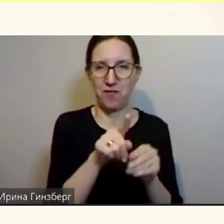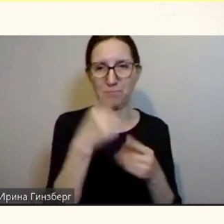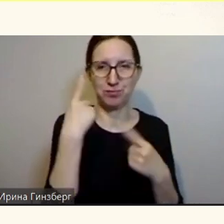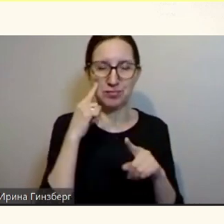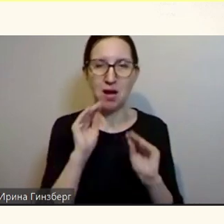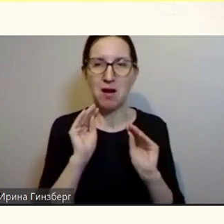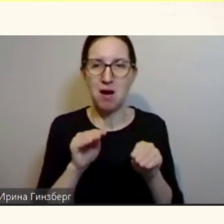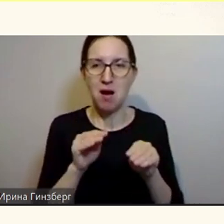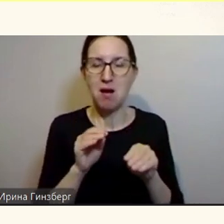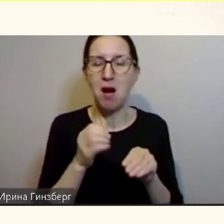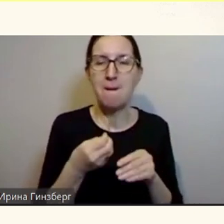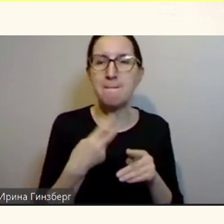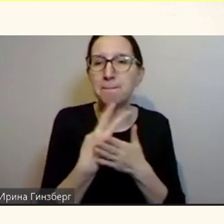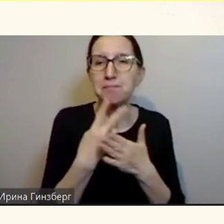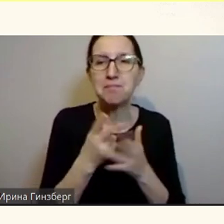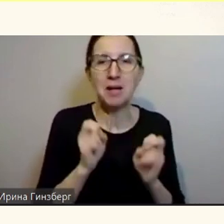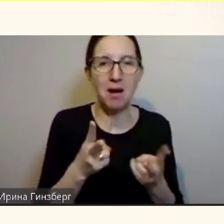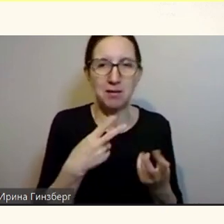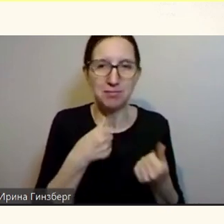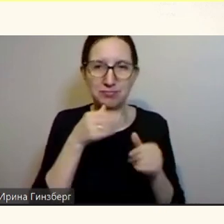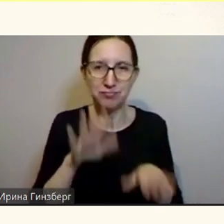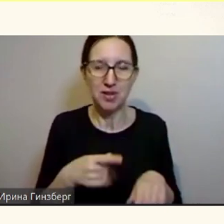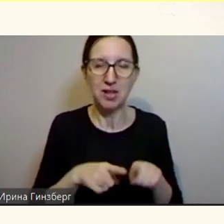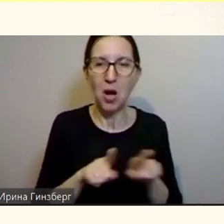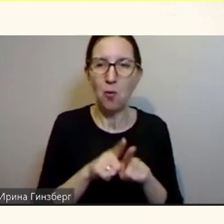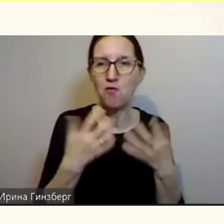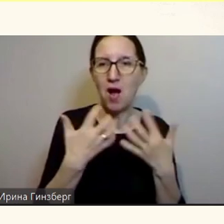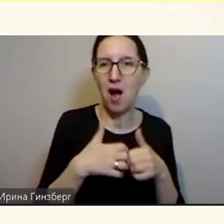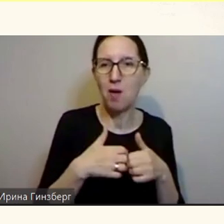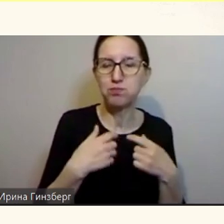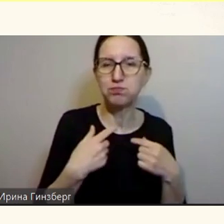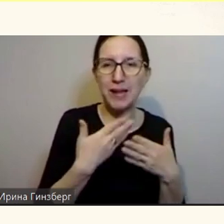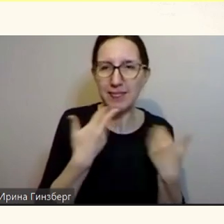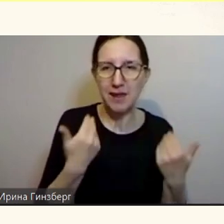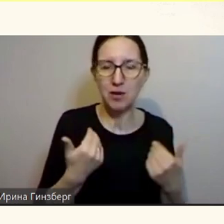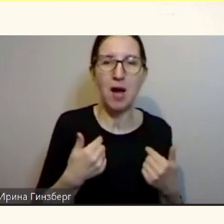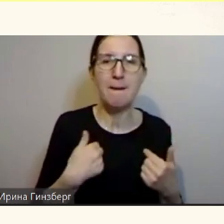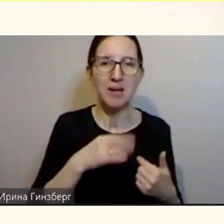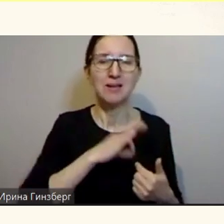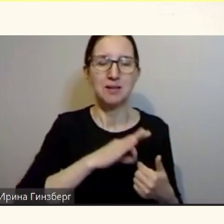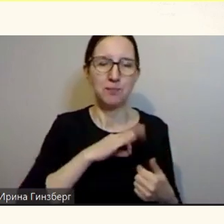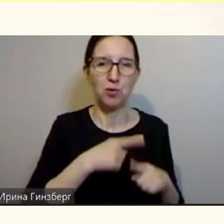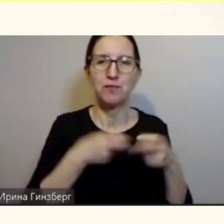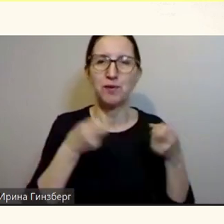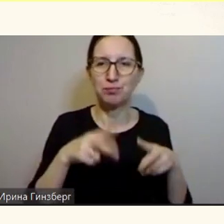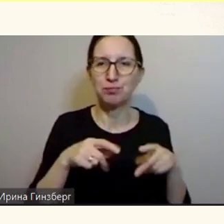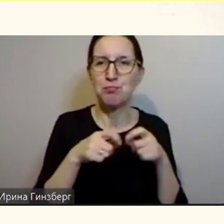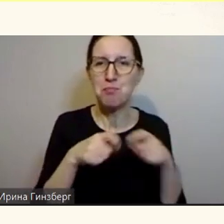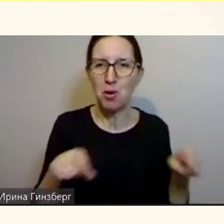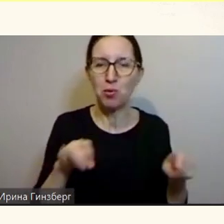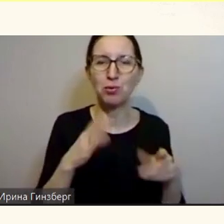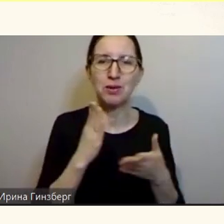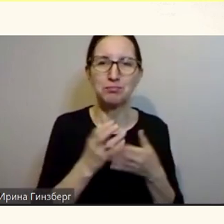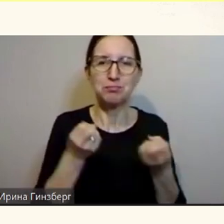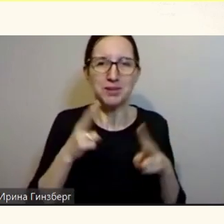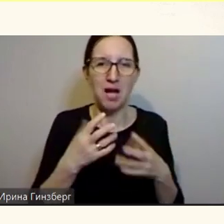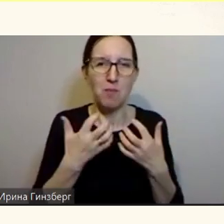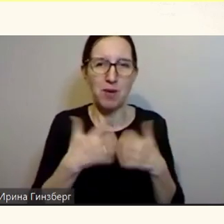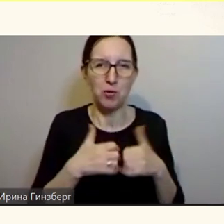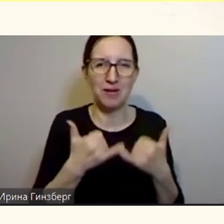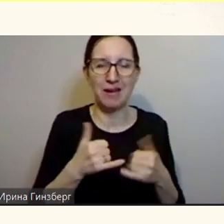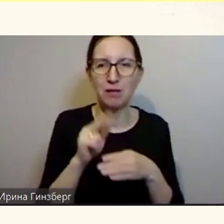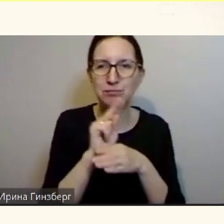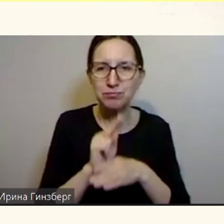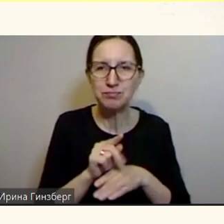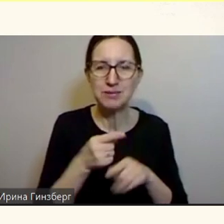very interesting. Okay, the next, and it's huge. This is really, really big. It was